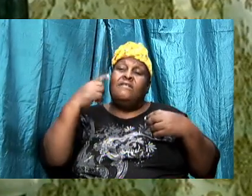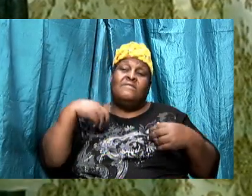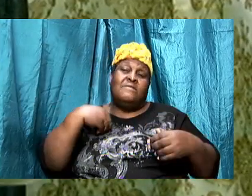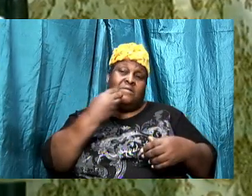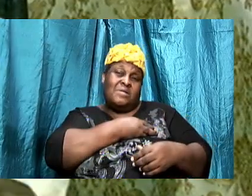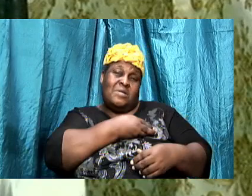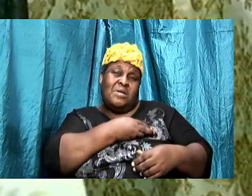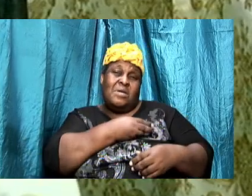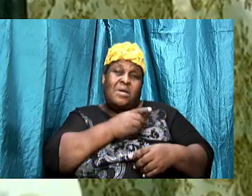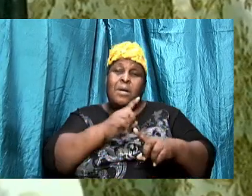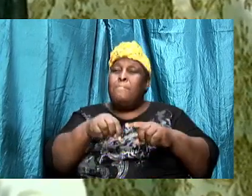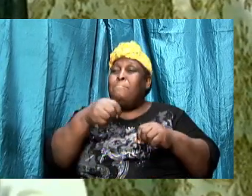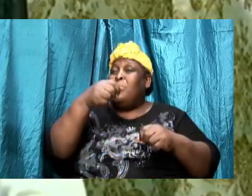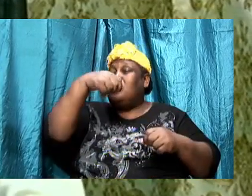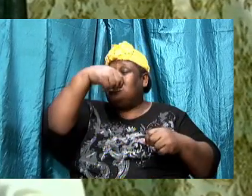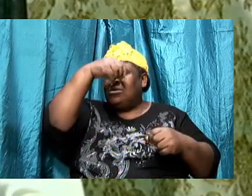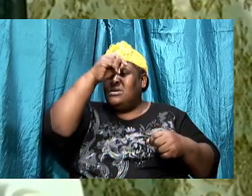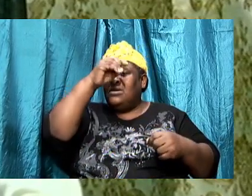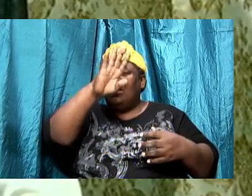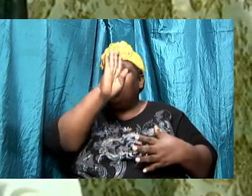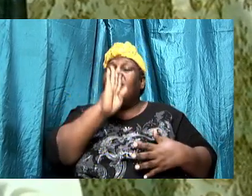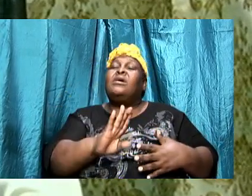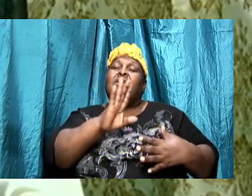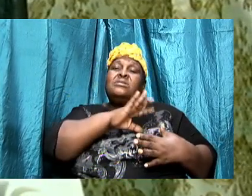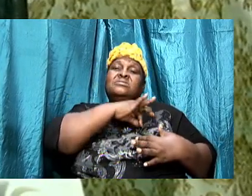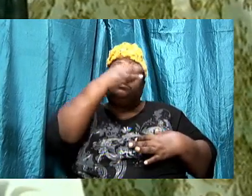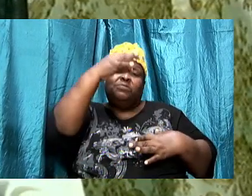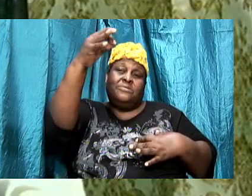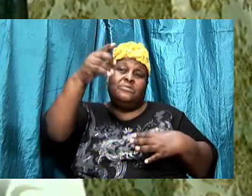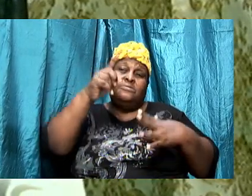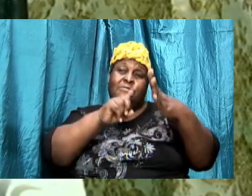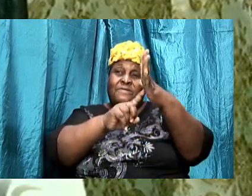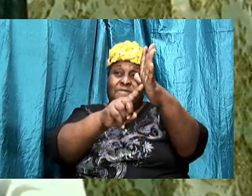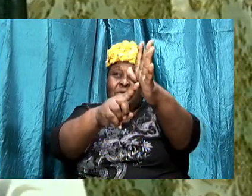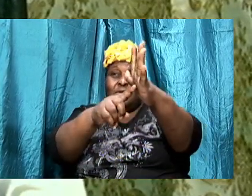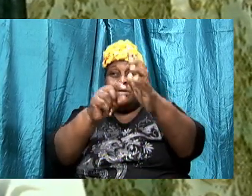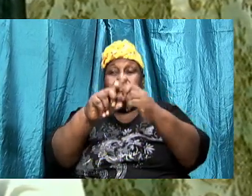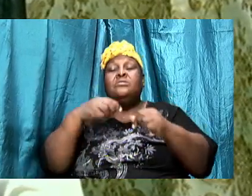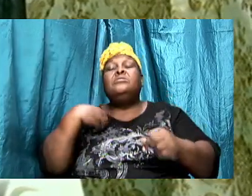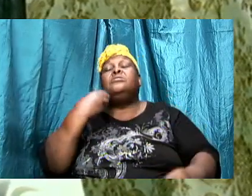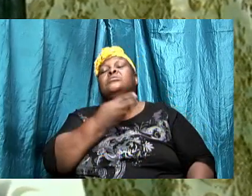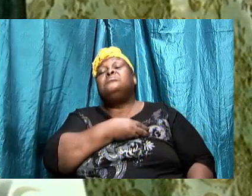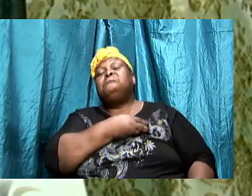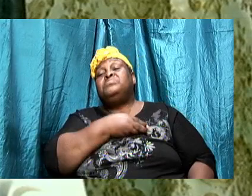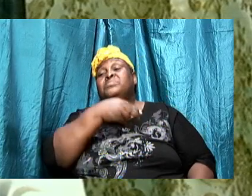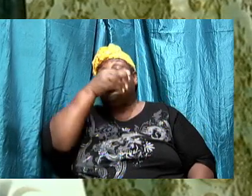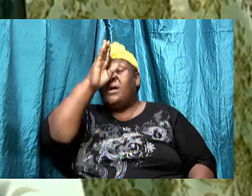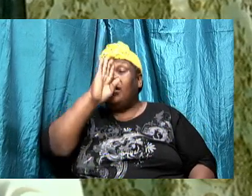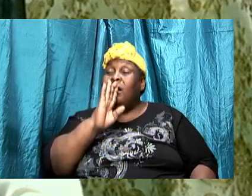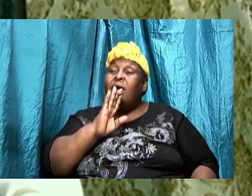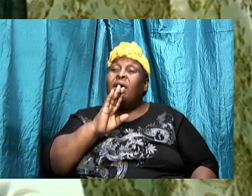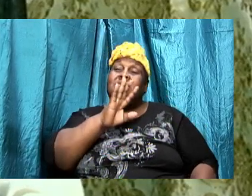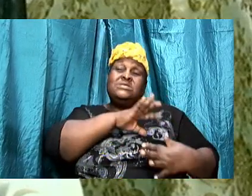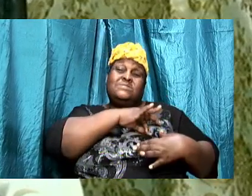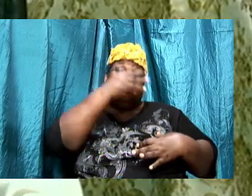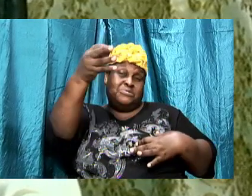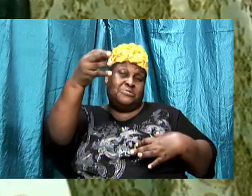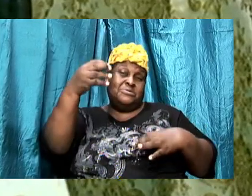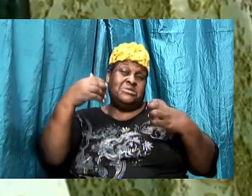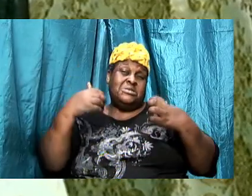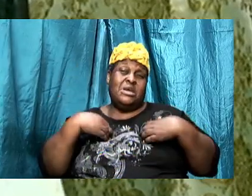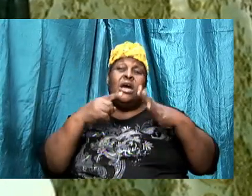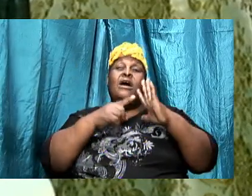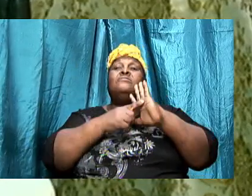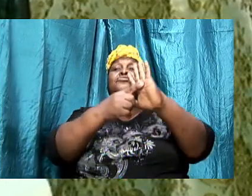Spirit has revealed it unto us. You know, God's Spirit has revealed it unto